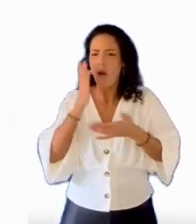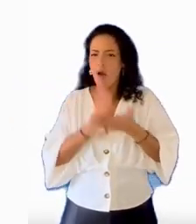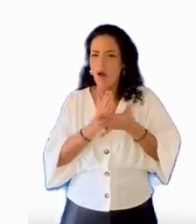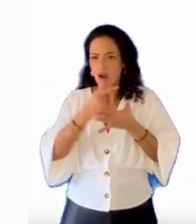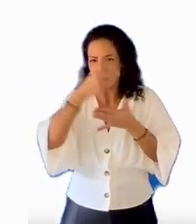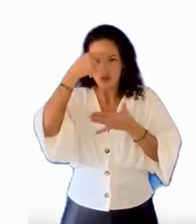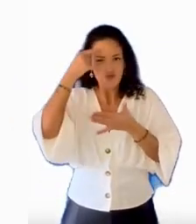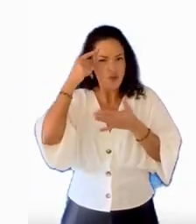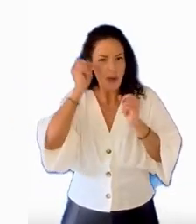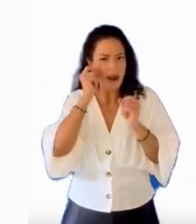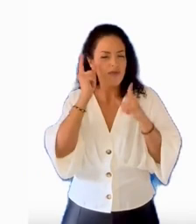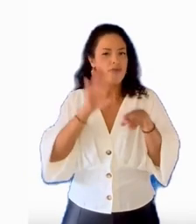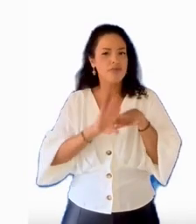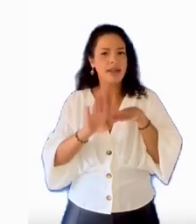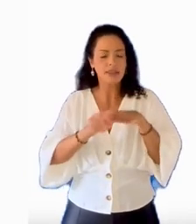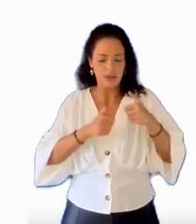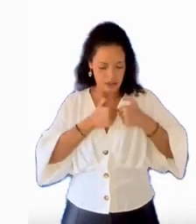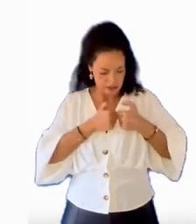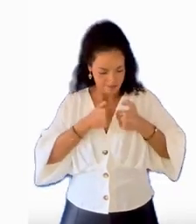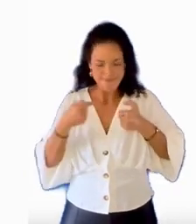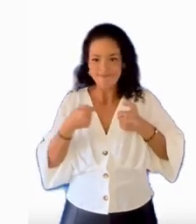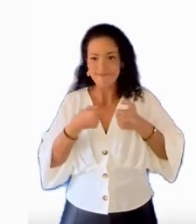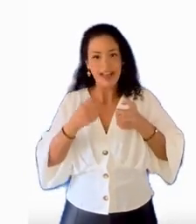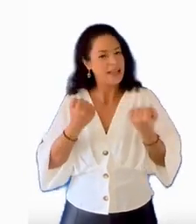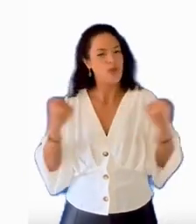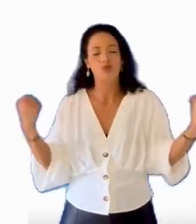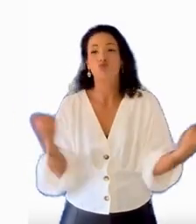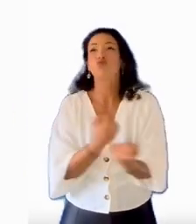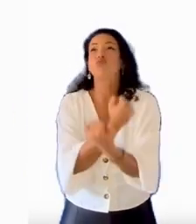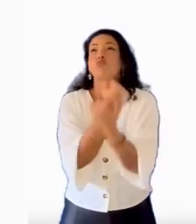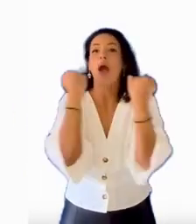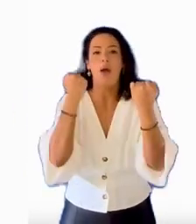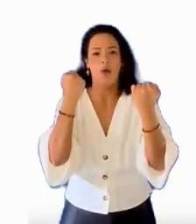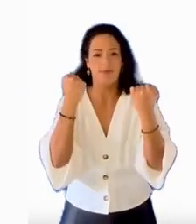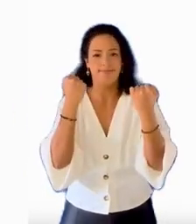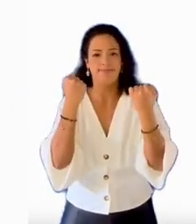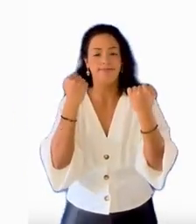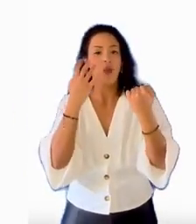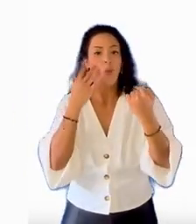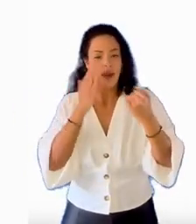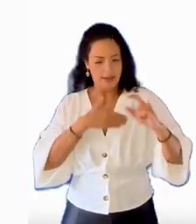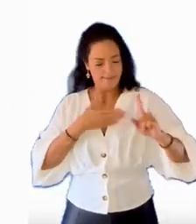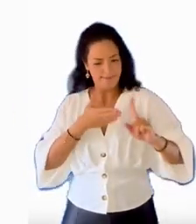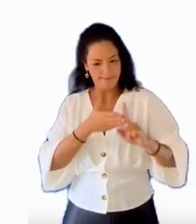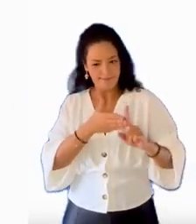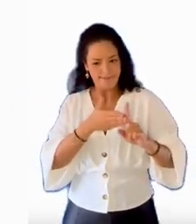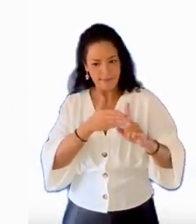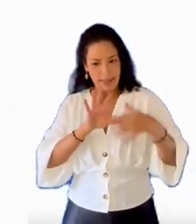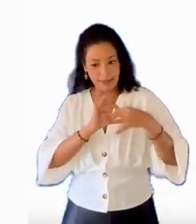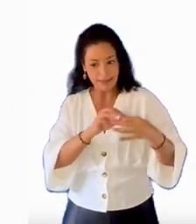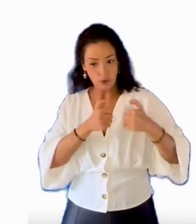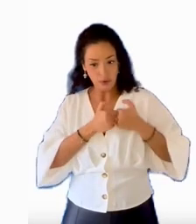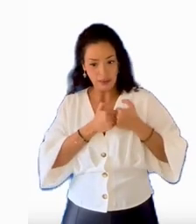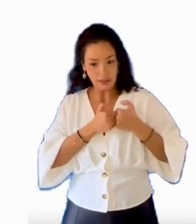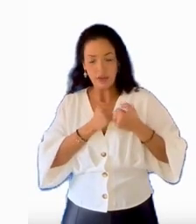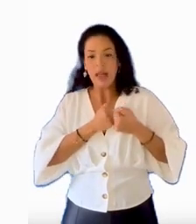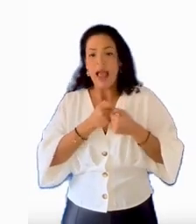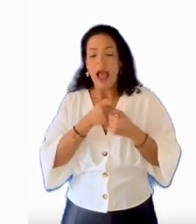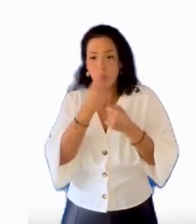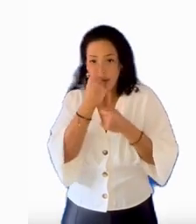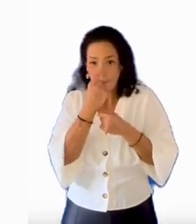and indeed in life, kindness is our superpower. When our intentions are grounded in kindness, our capacity for connection is